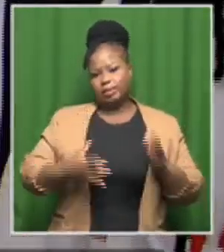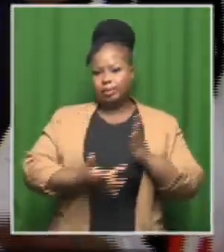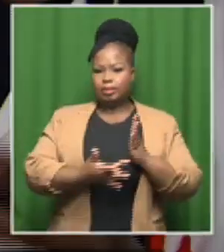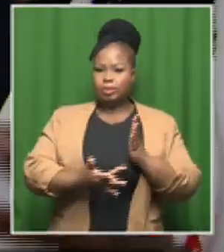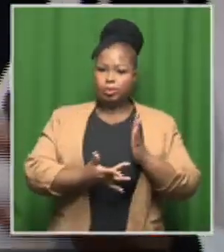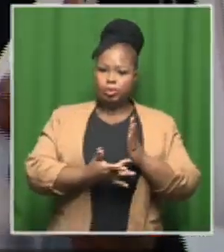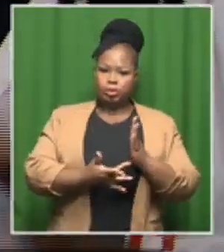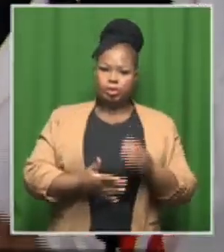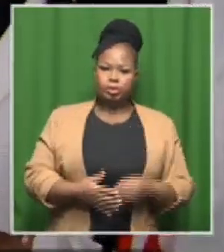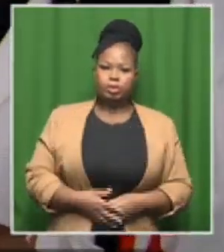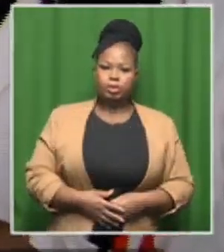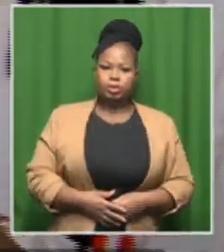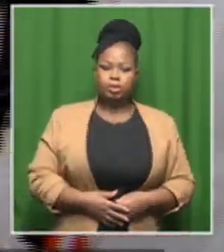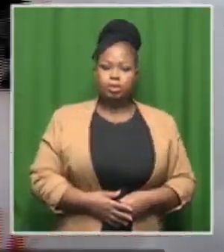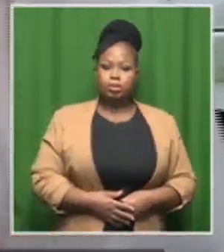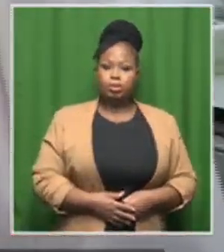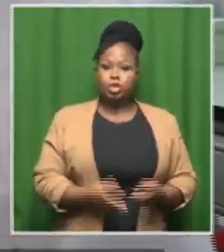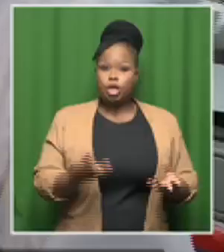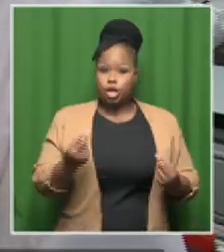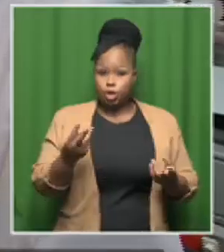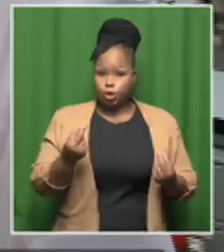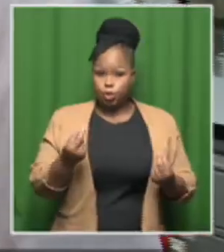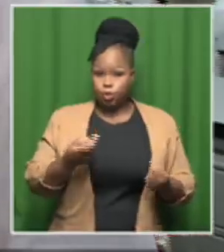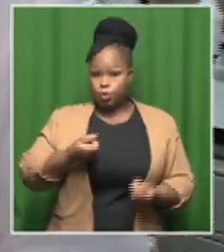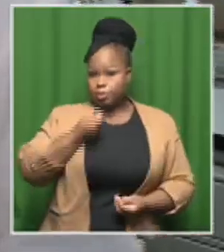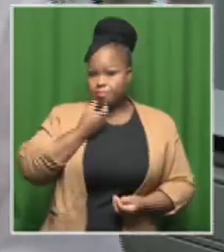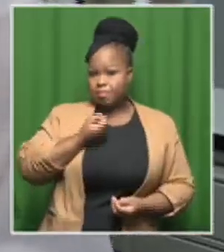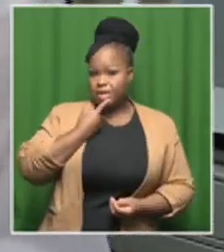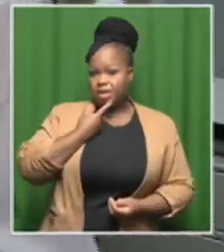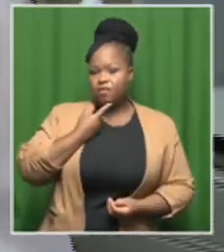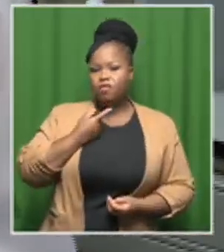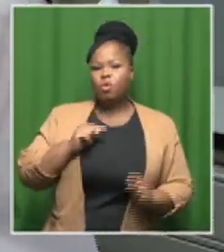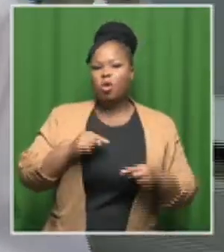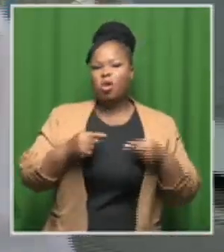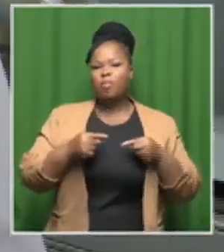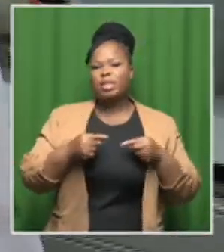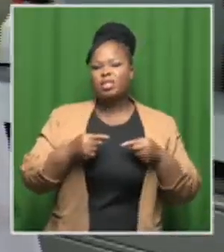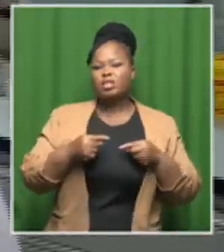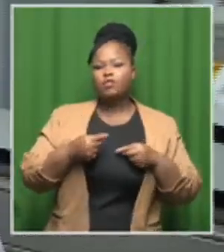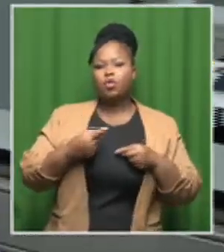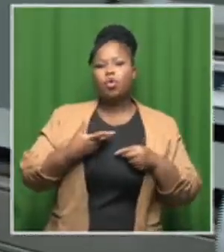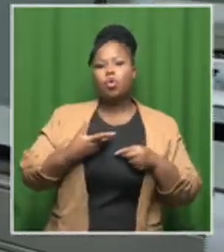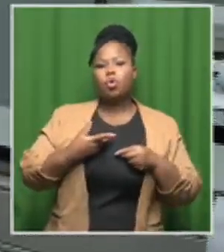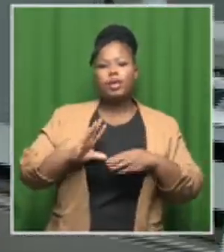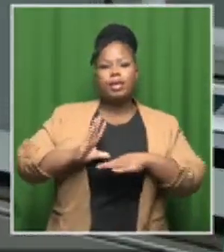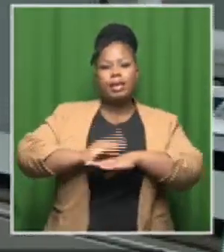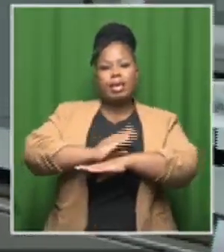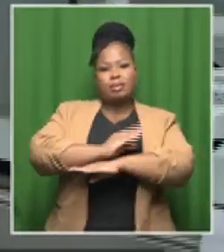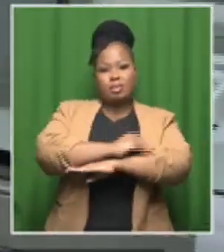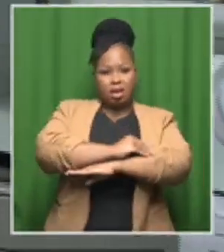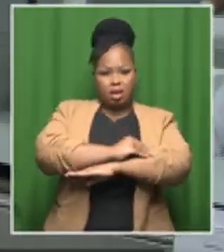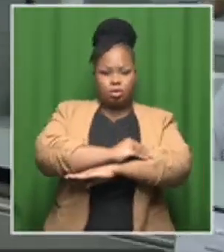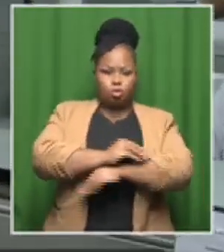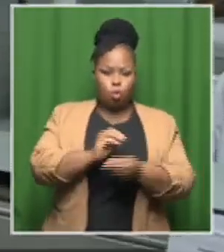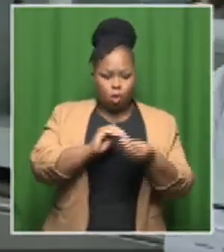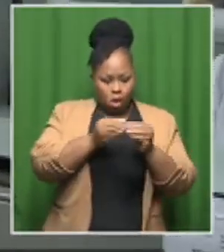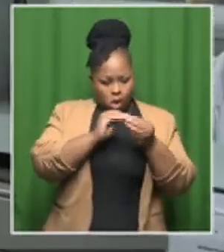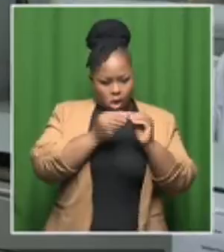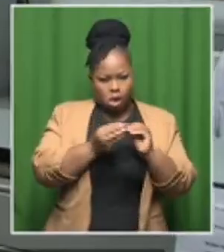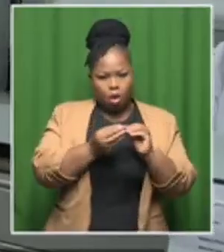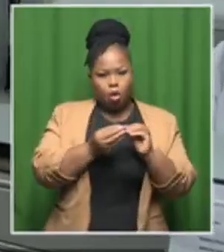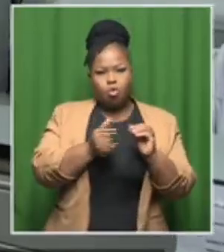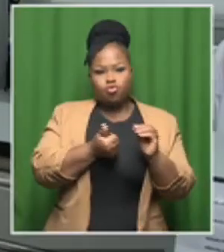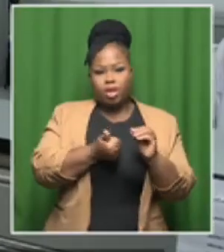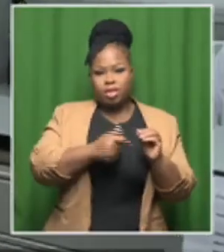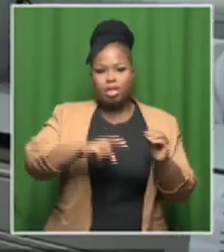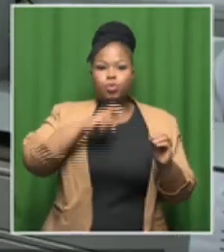technologies, a new drug, anti-cancer drug. It's a small molecule drug. We actually modified an already existing drug, which is used